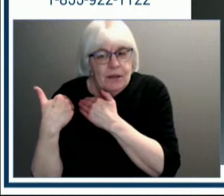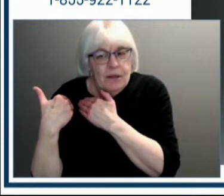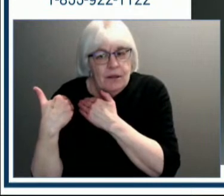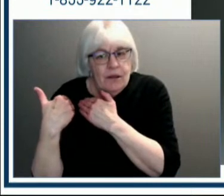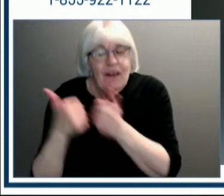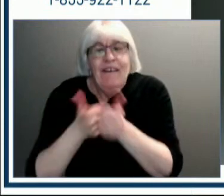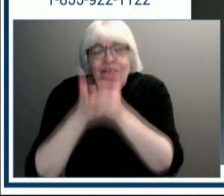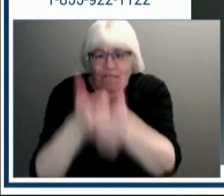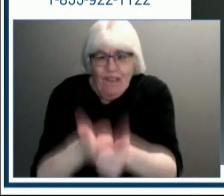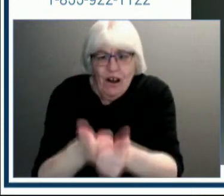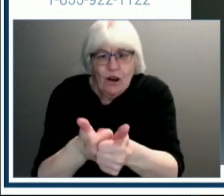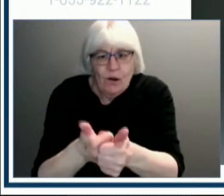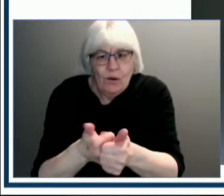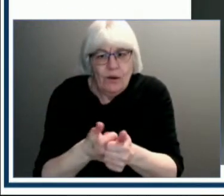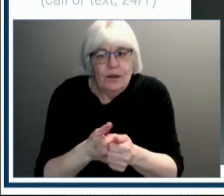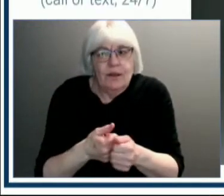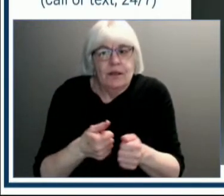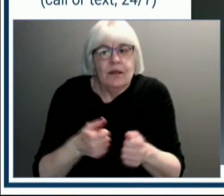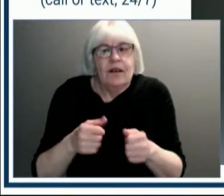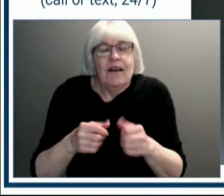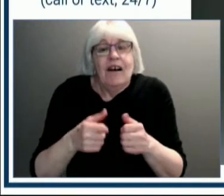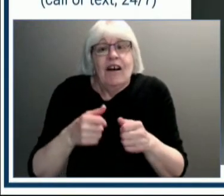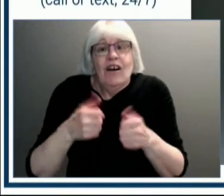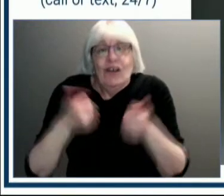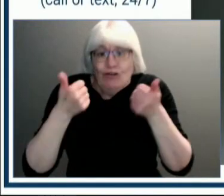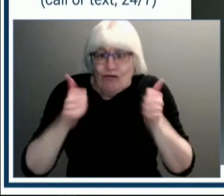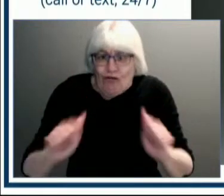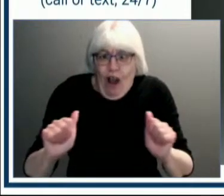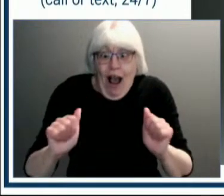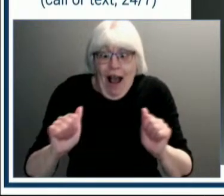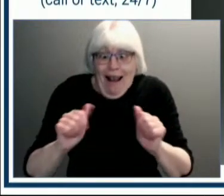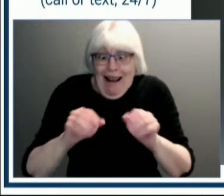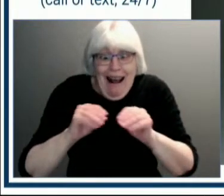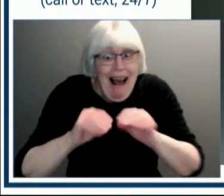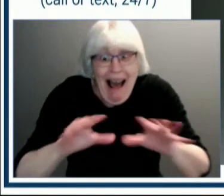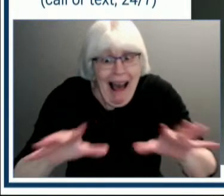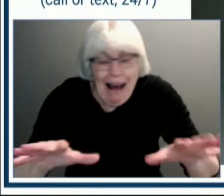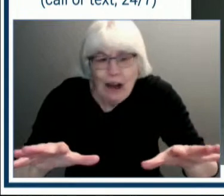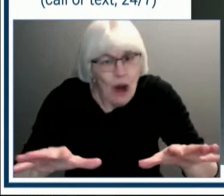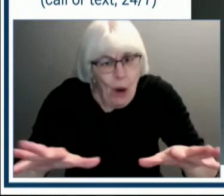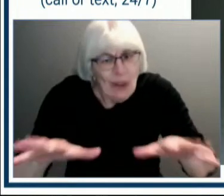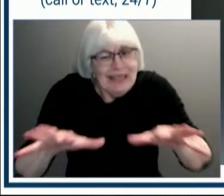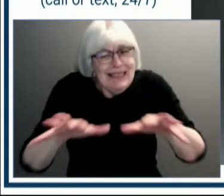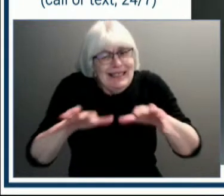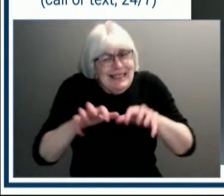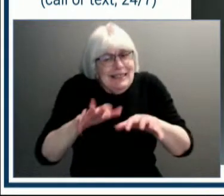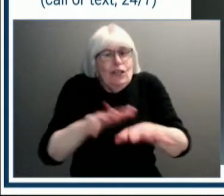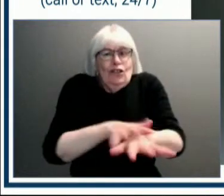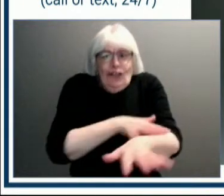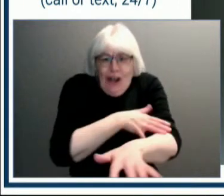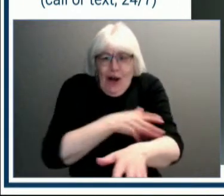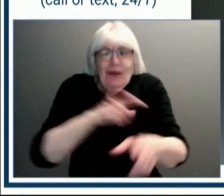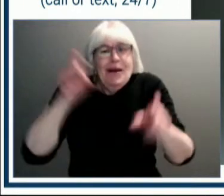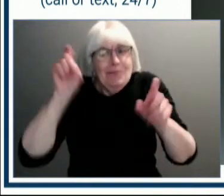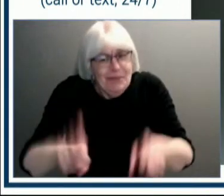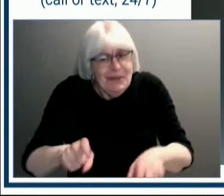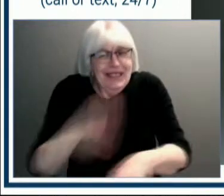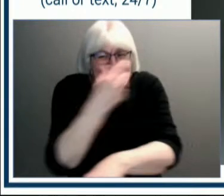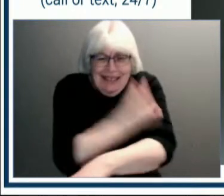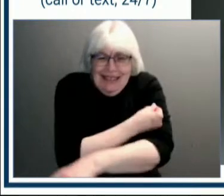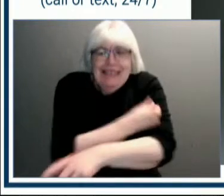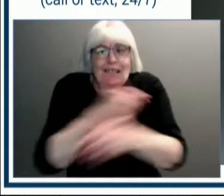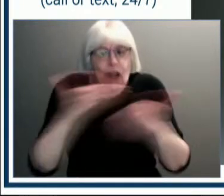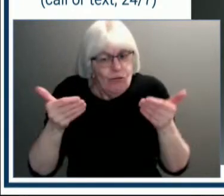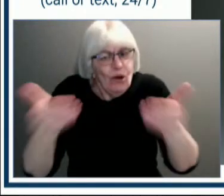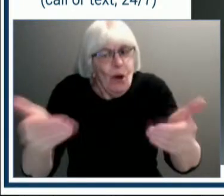variant, and that includes getting vaccinated. Many people are questioning the vaccine, but I need to be